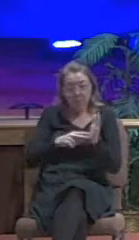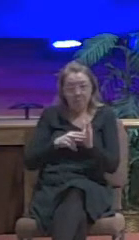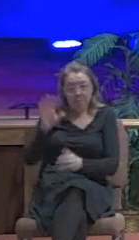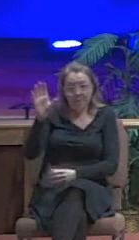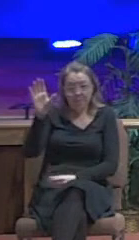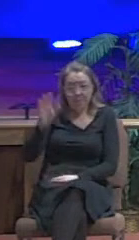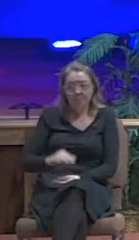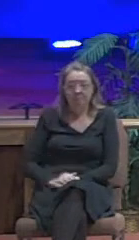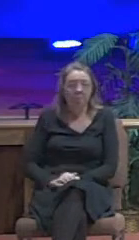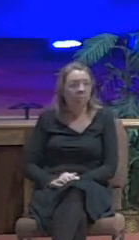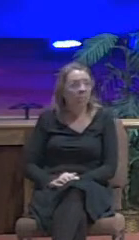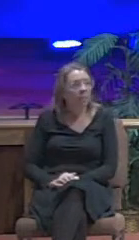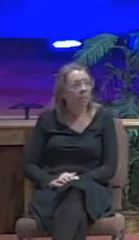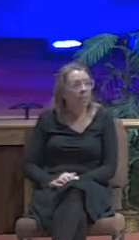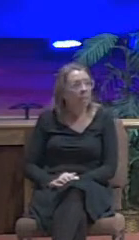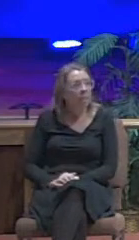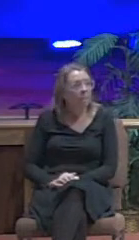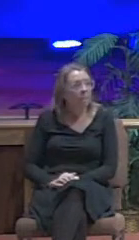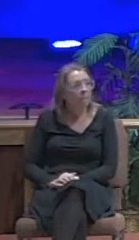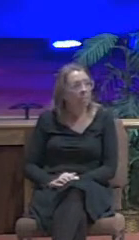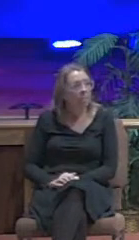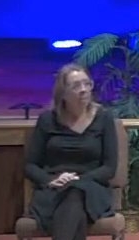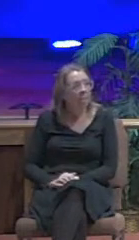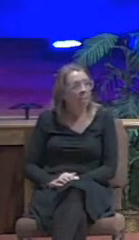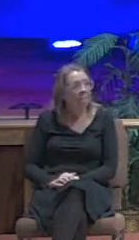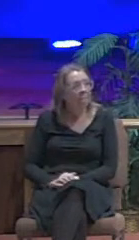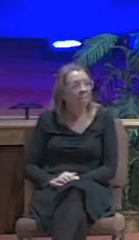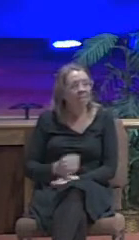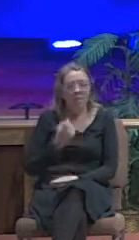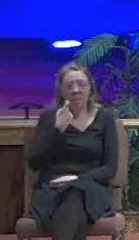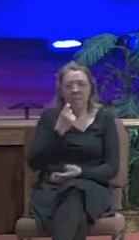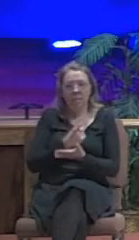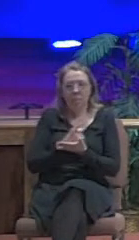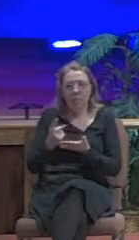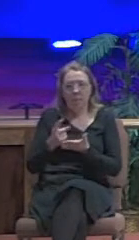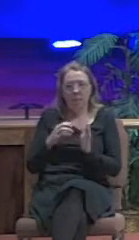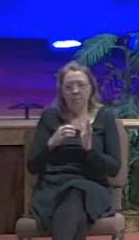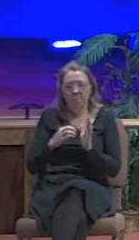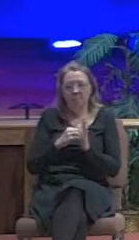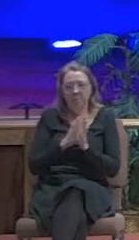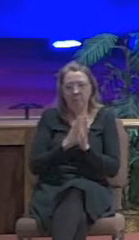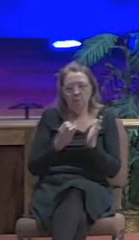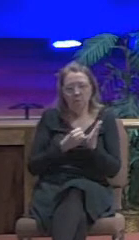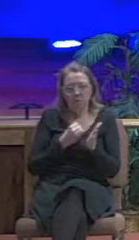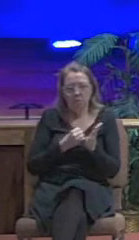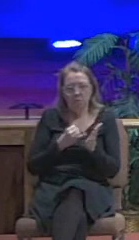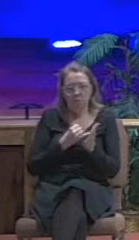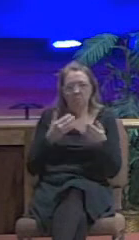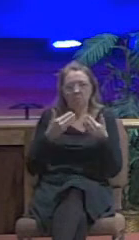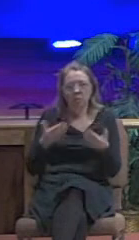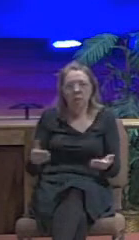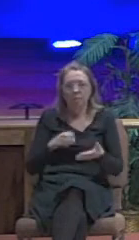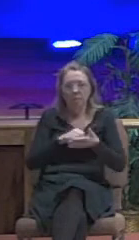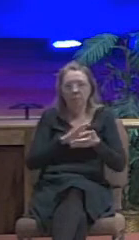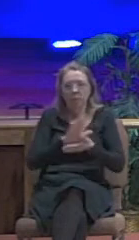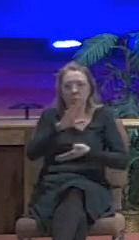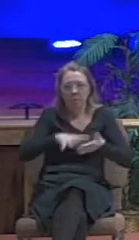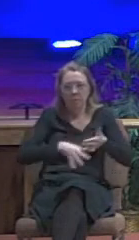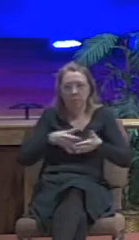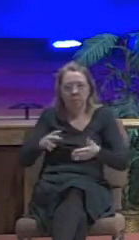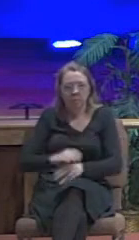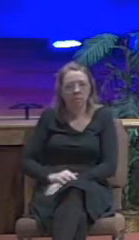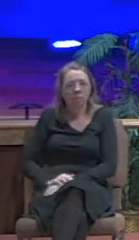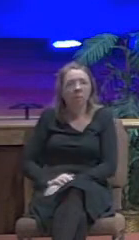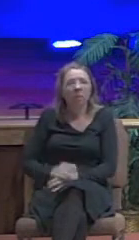I had to do a journal this week and just chart your schedule. What percentage of your